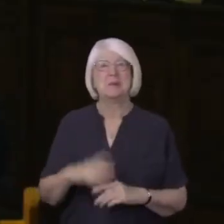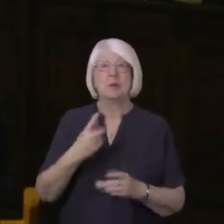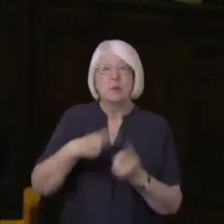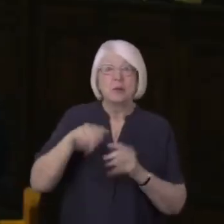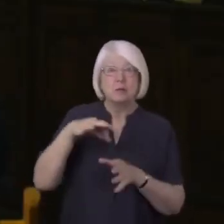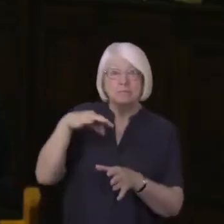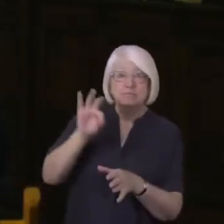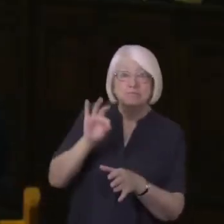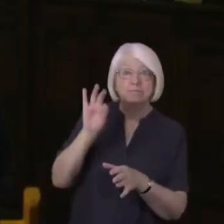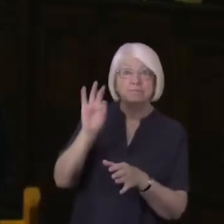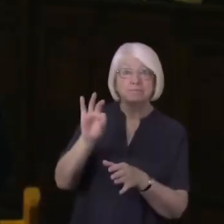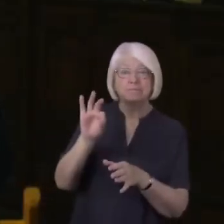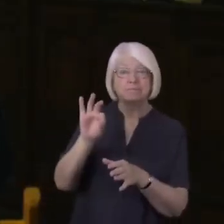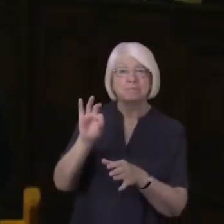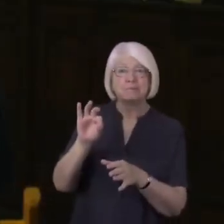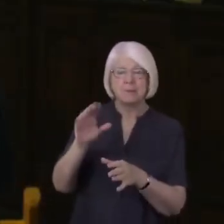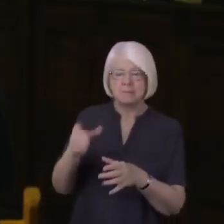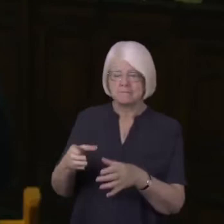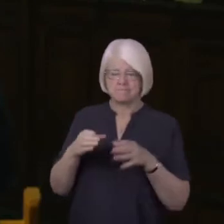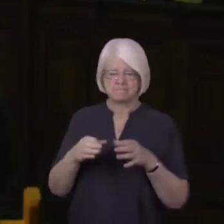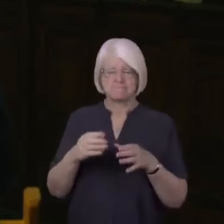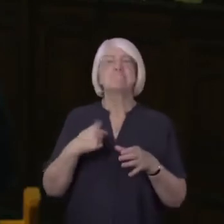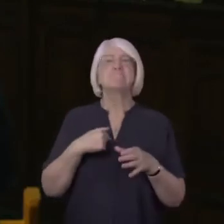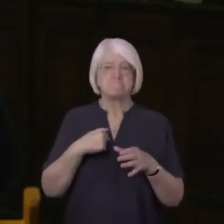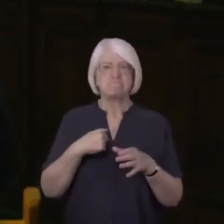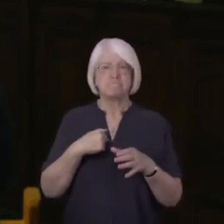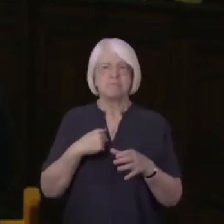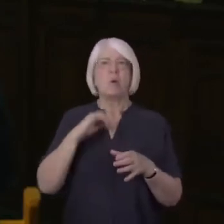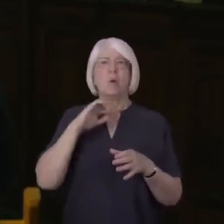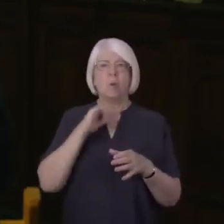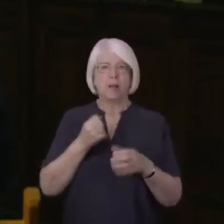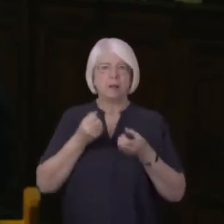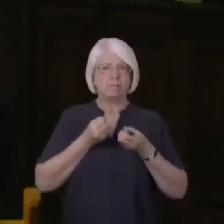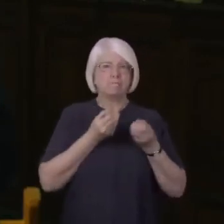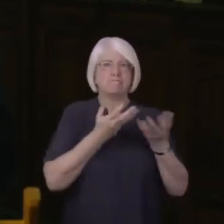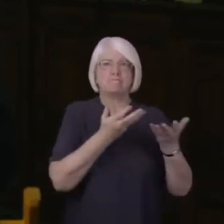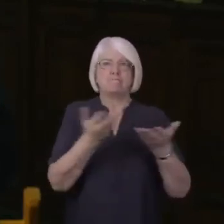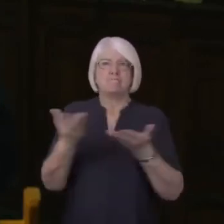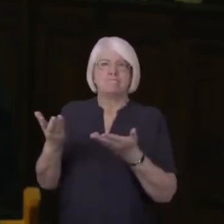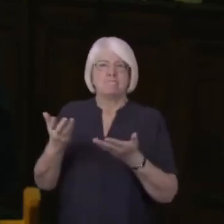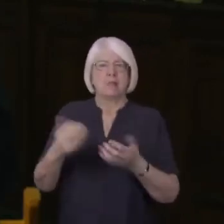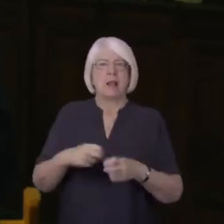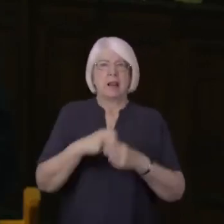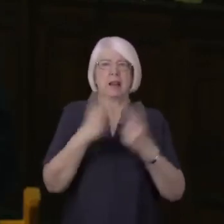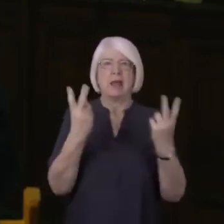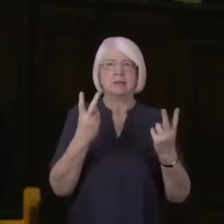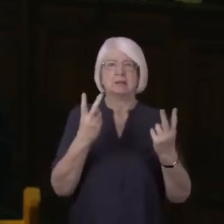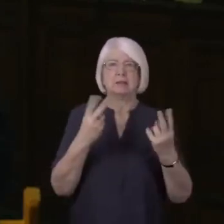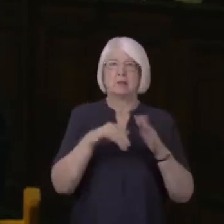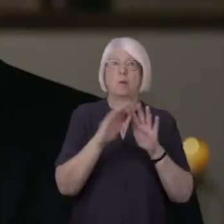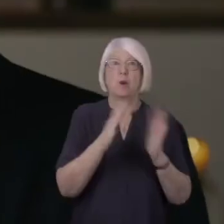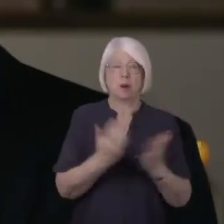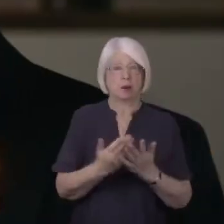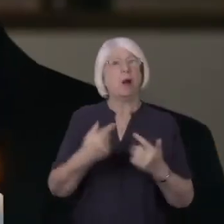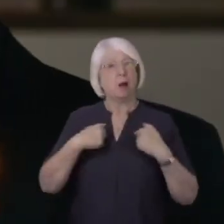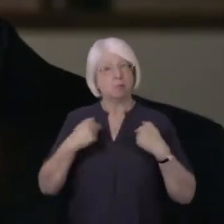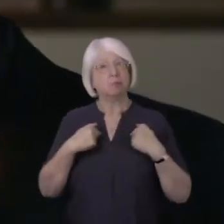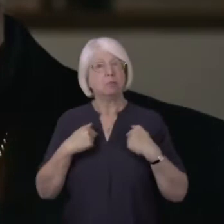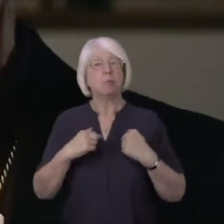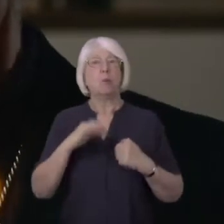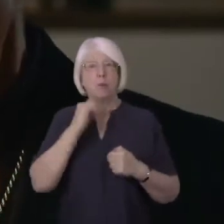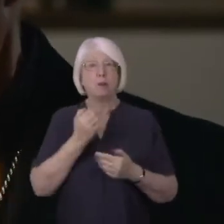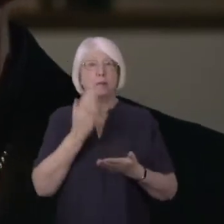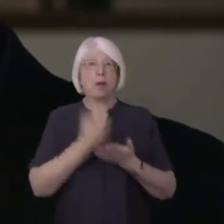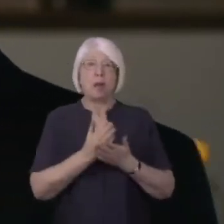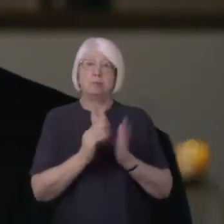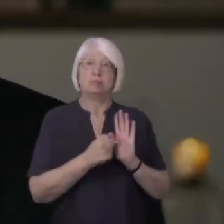to say to ourselves, we will be light in the world. We'll be the presence of Jesus. One way